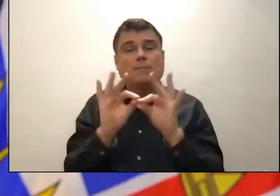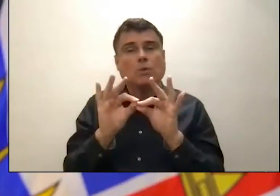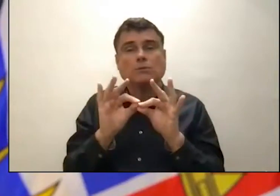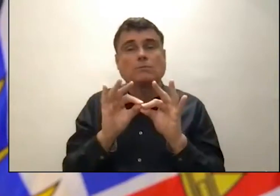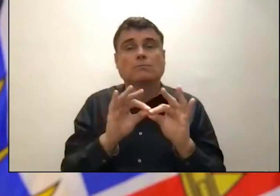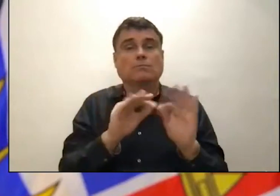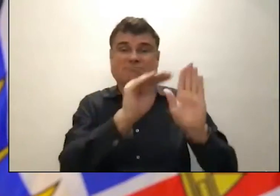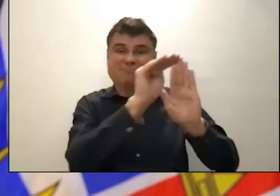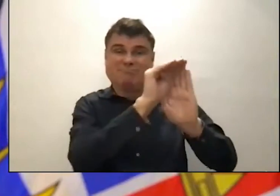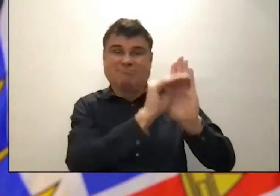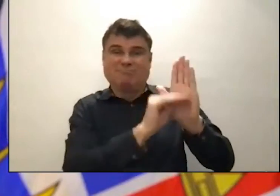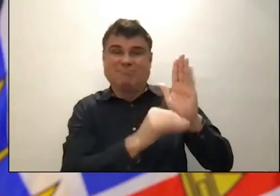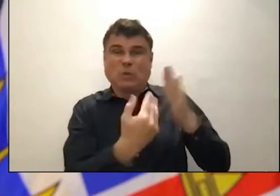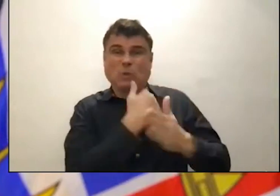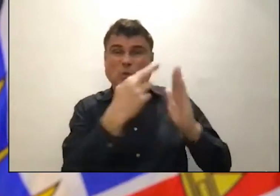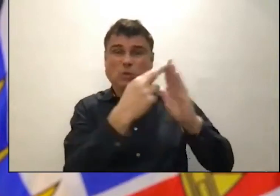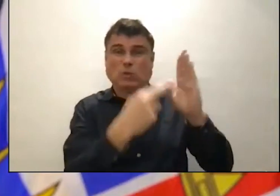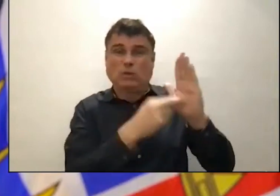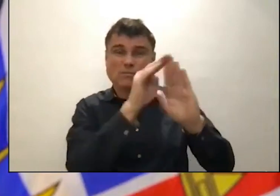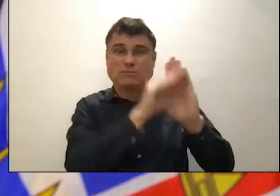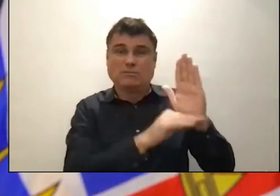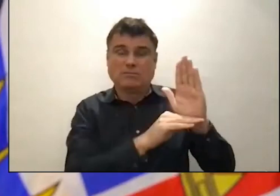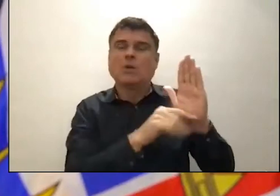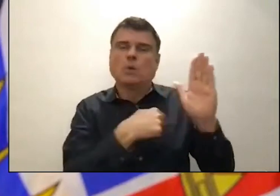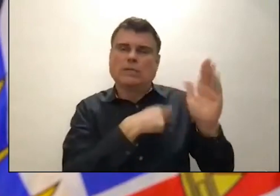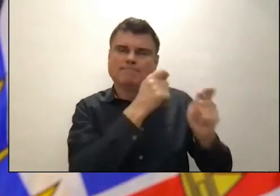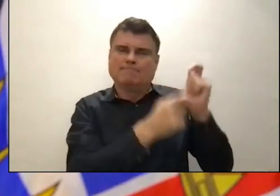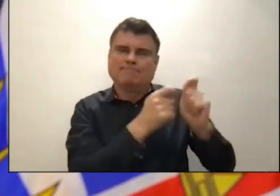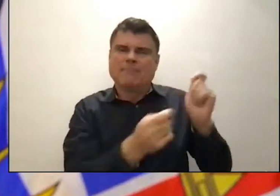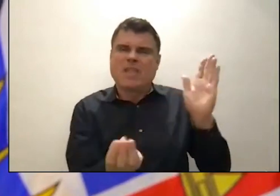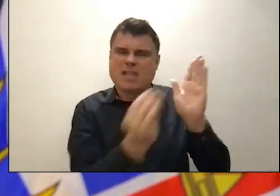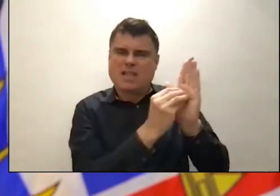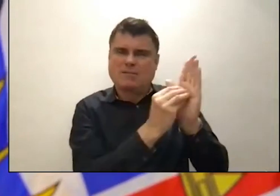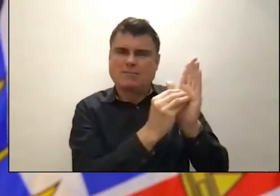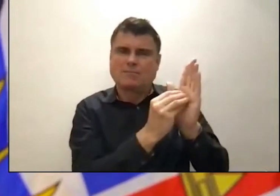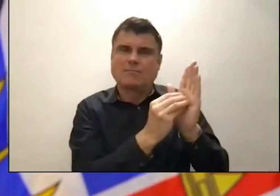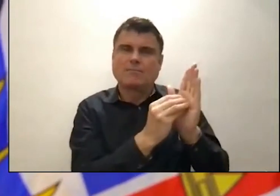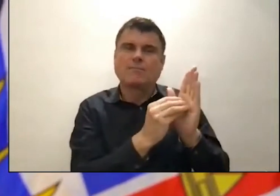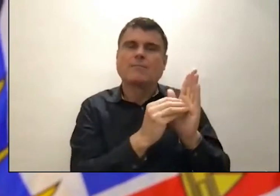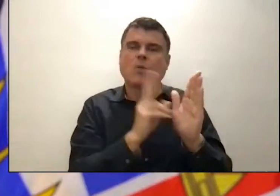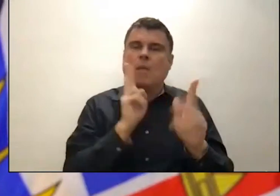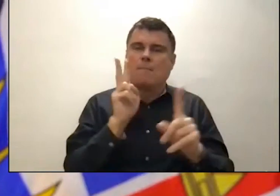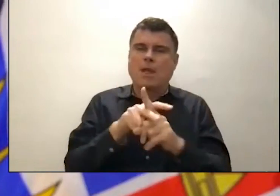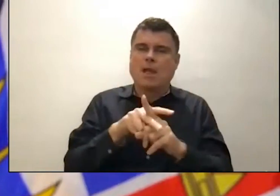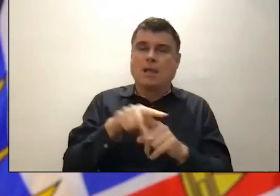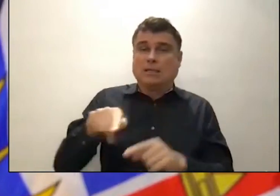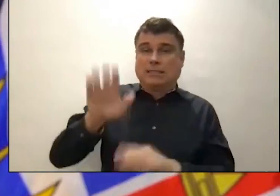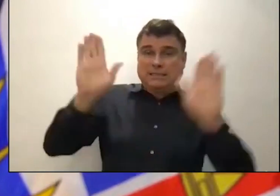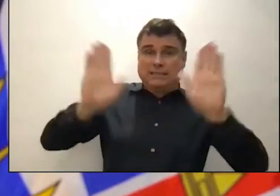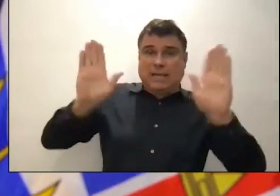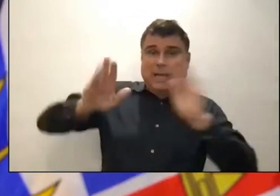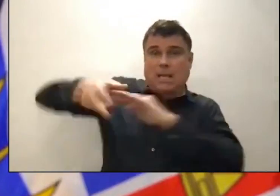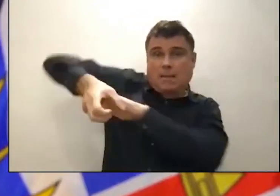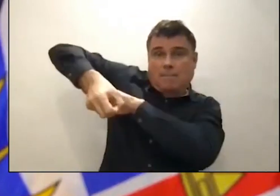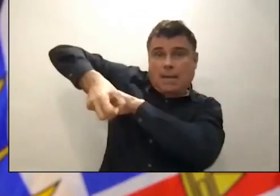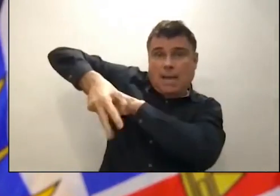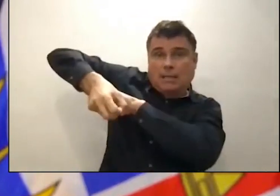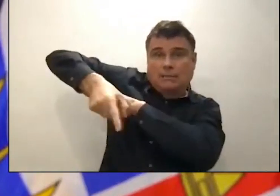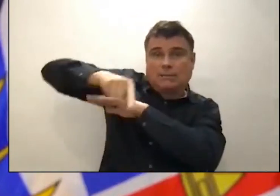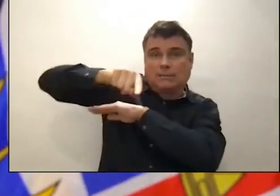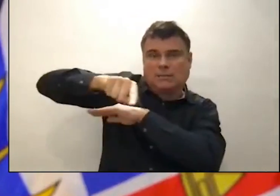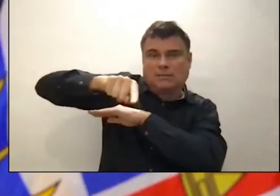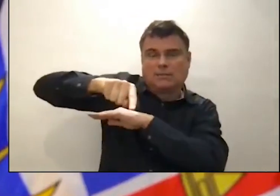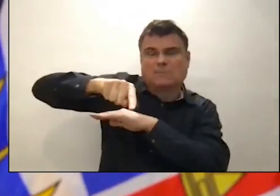and will be in place starting on midnight on Sunday, so we'll start on Monday morning and extend through to January 31st,